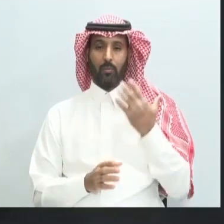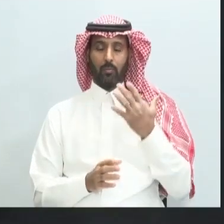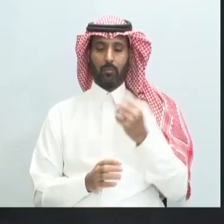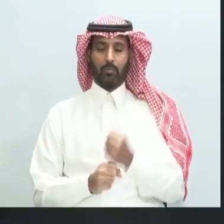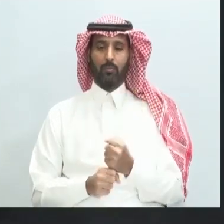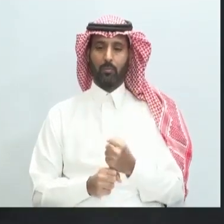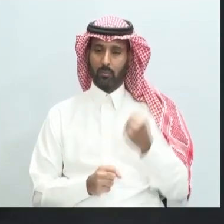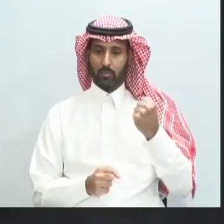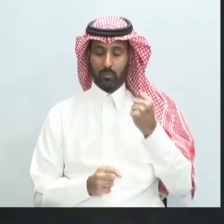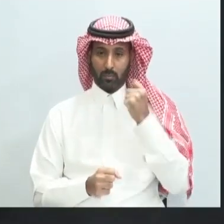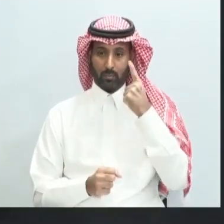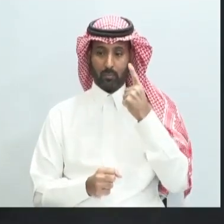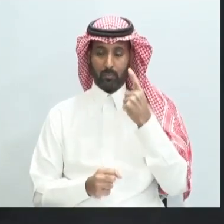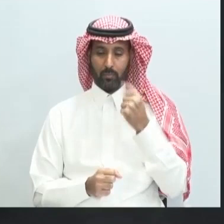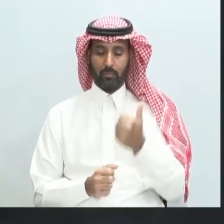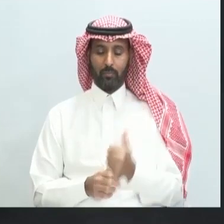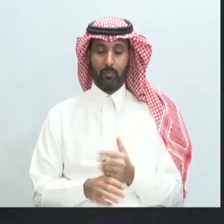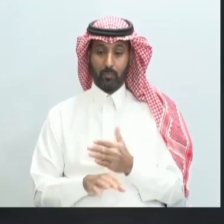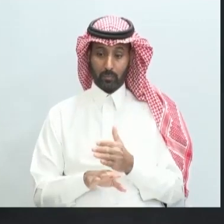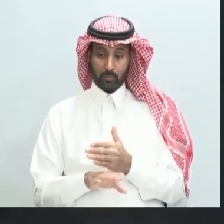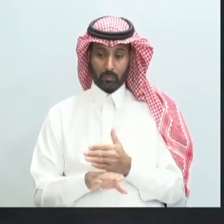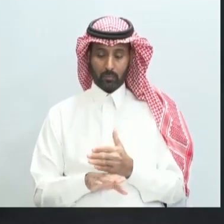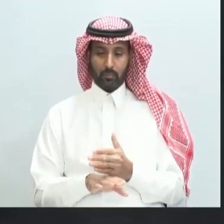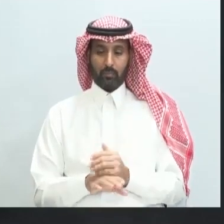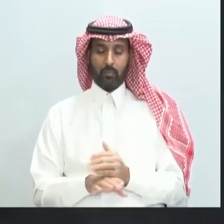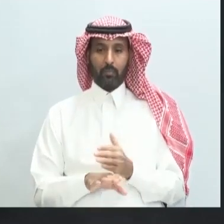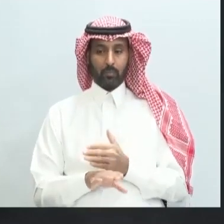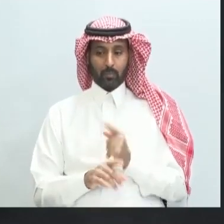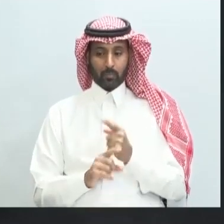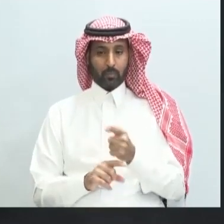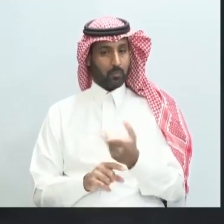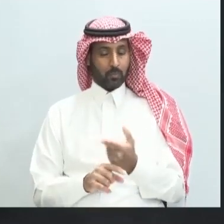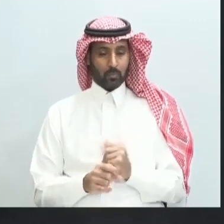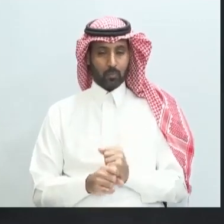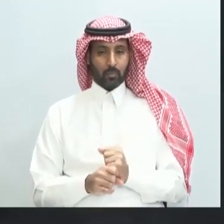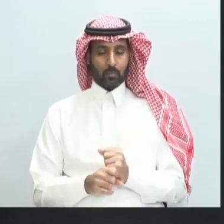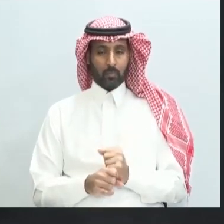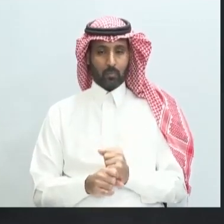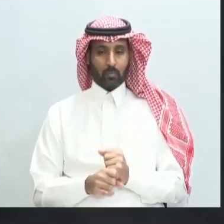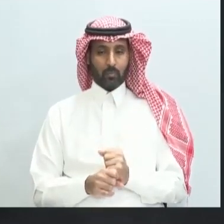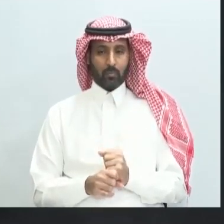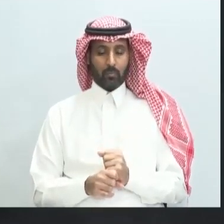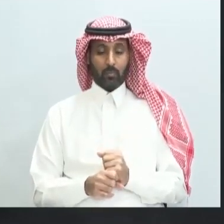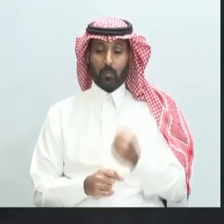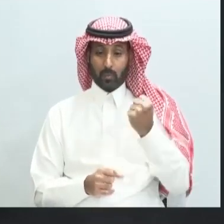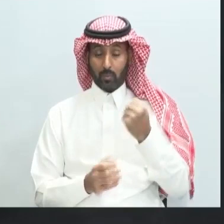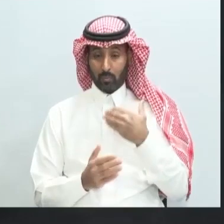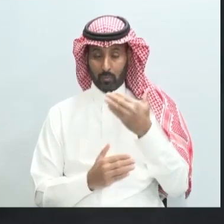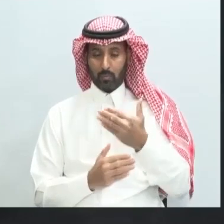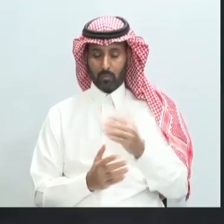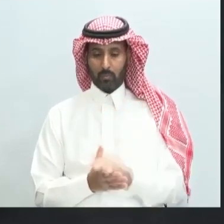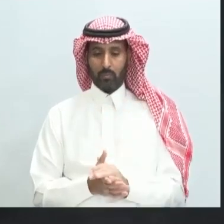You're going to wake up early as well. And what will this make you? It will make